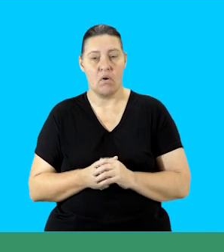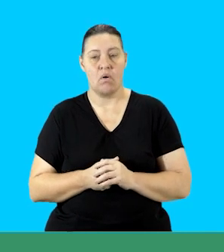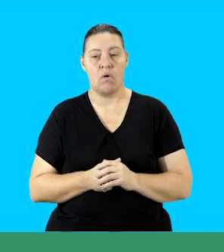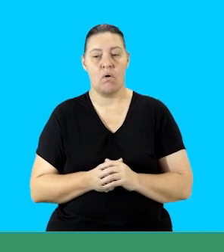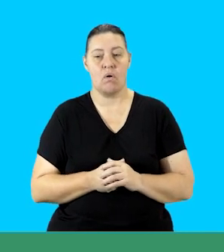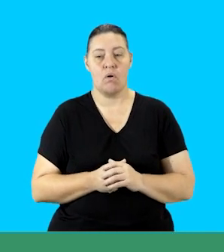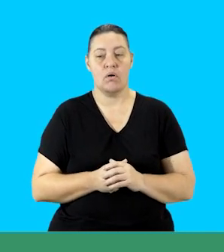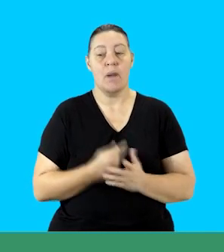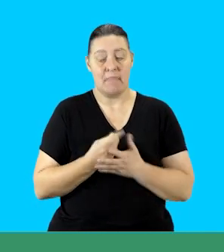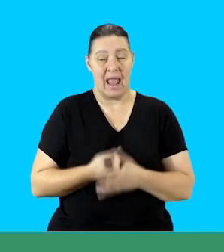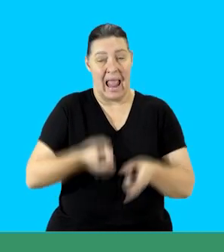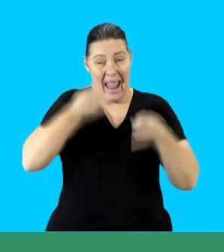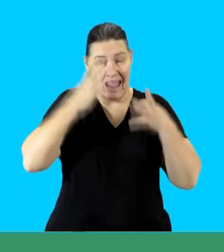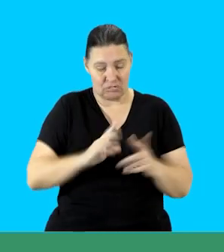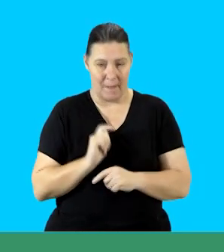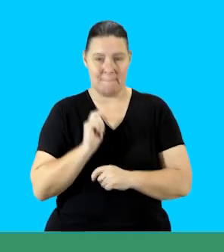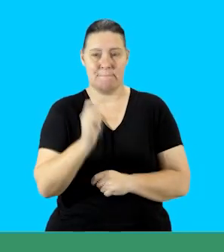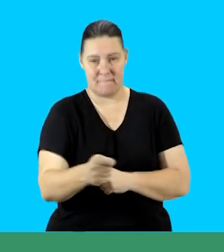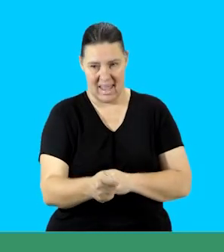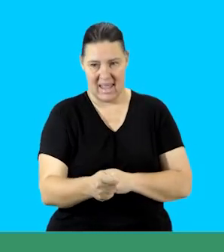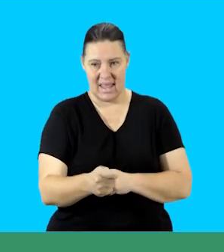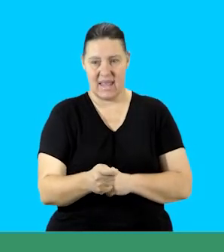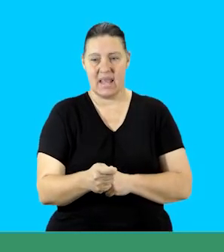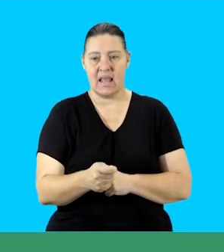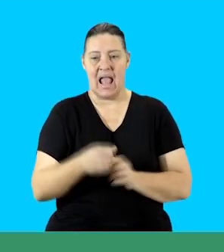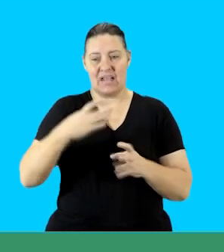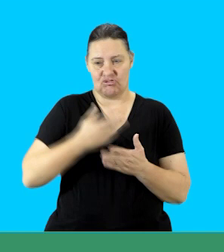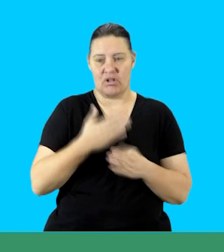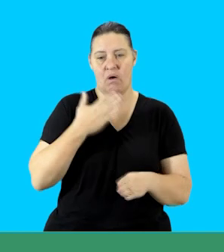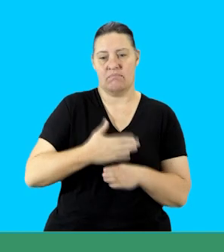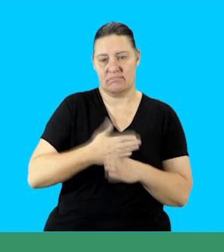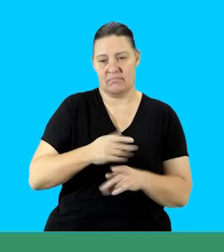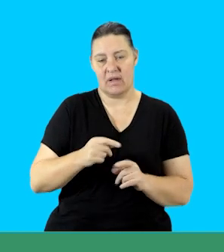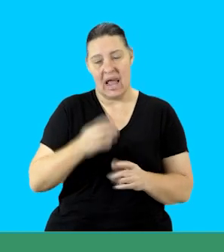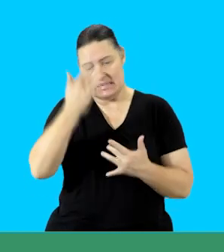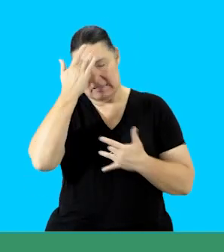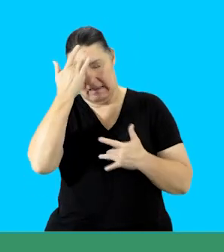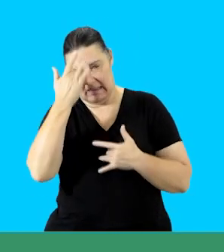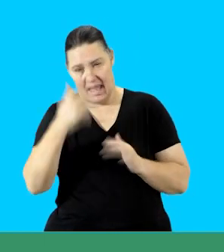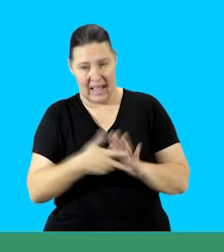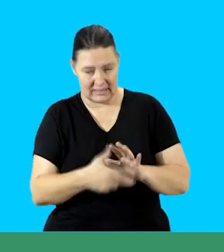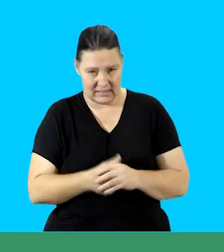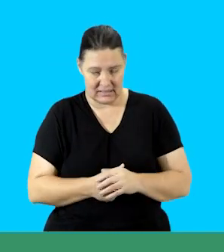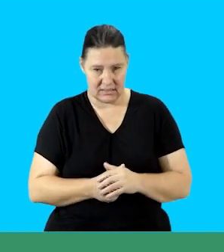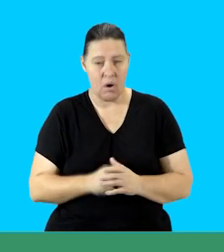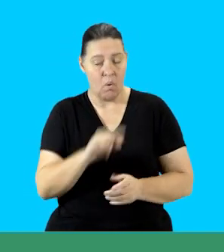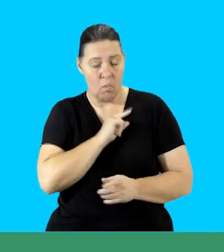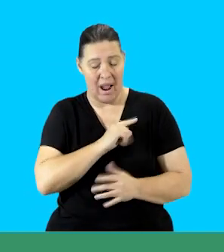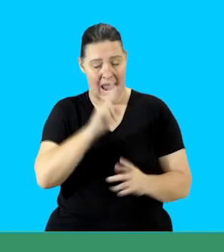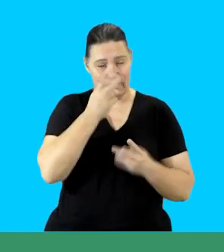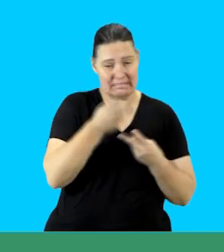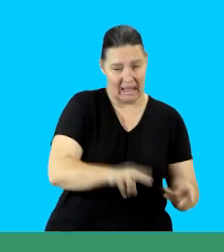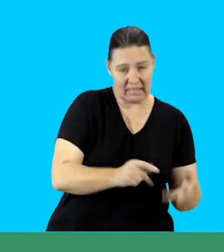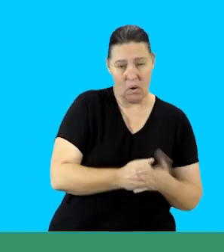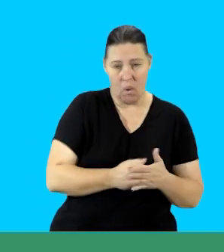Then another act we'll look into is Compensation for Occupational Injuries and Diseases Act. It provides compensation for